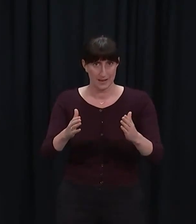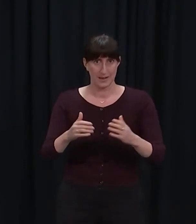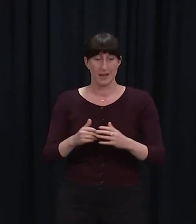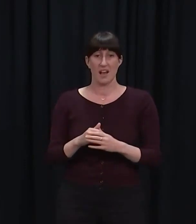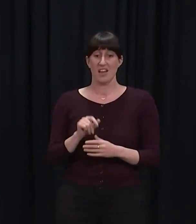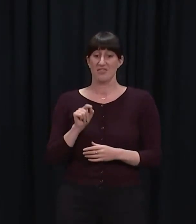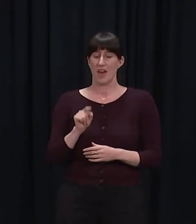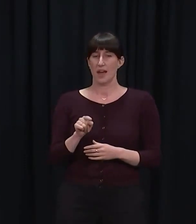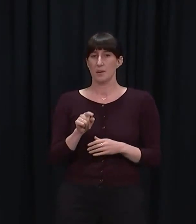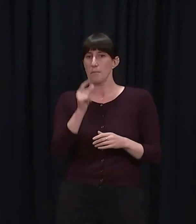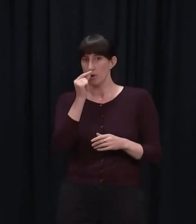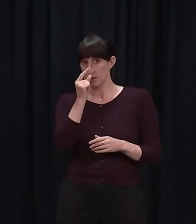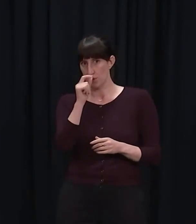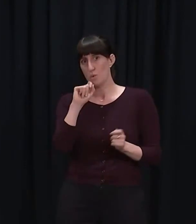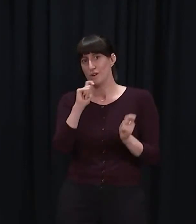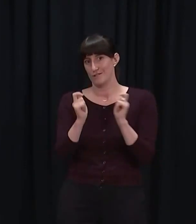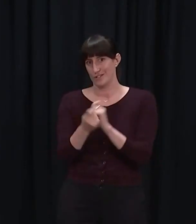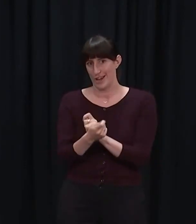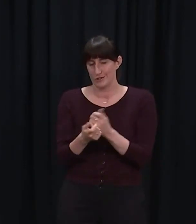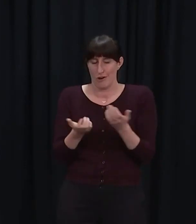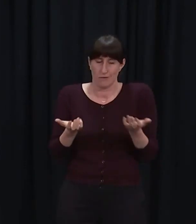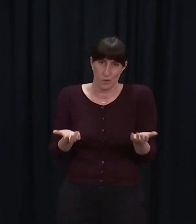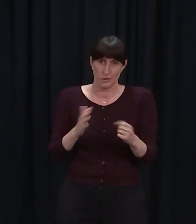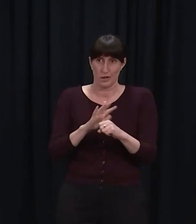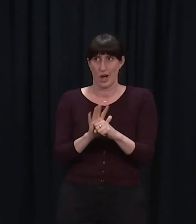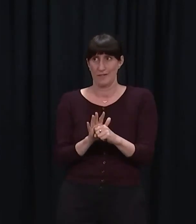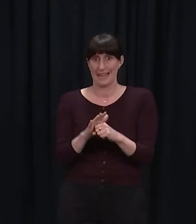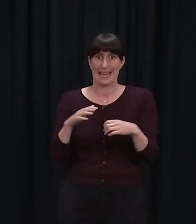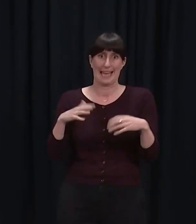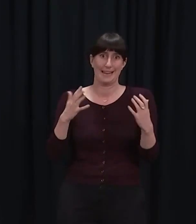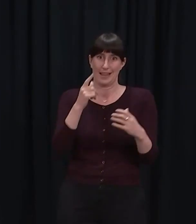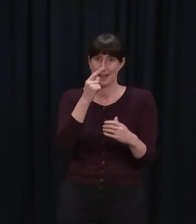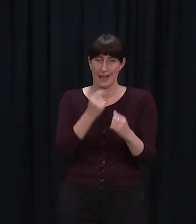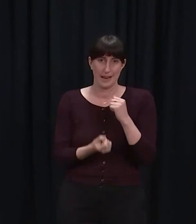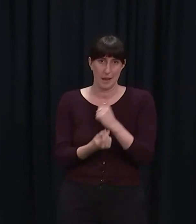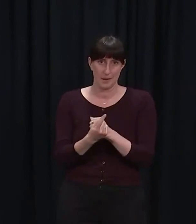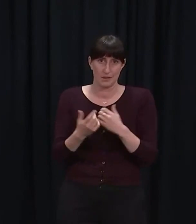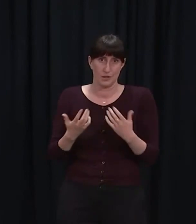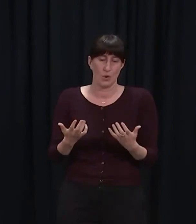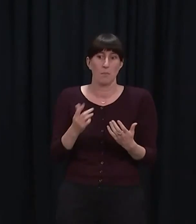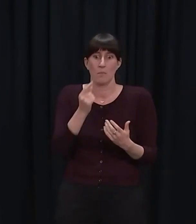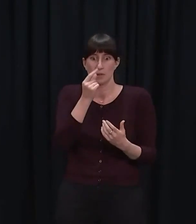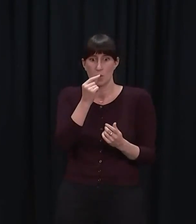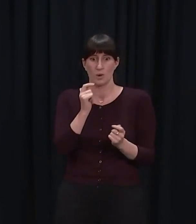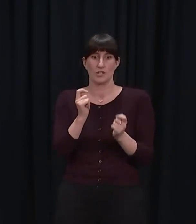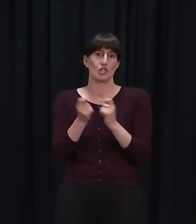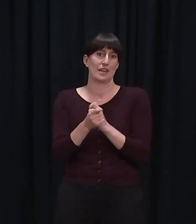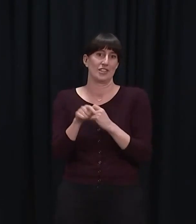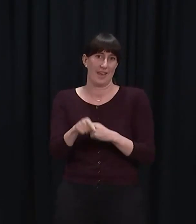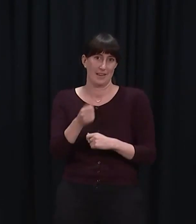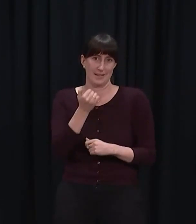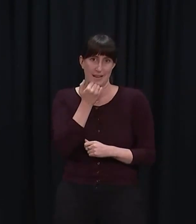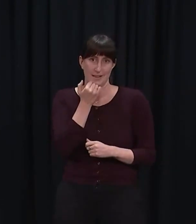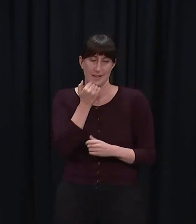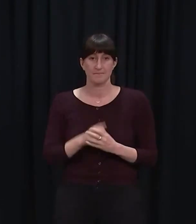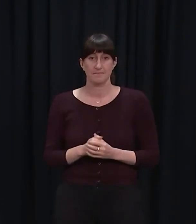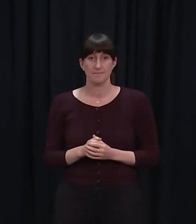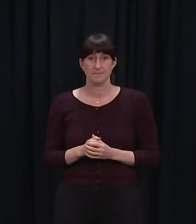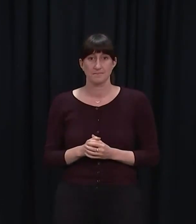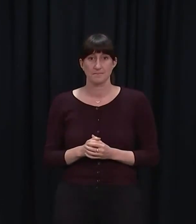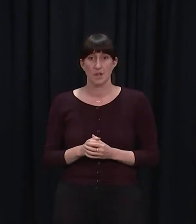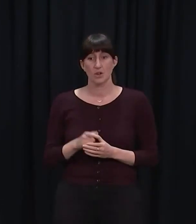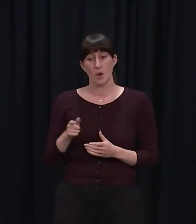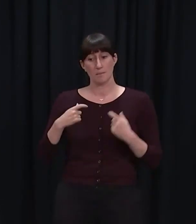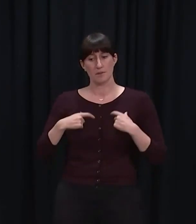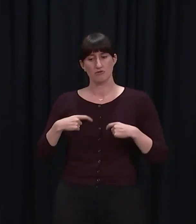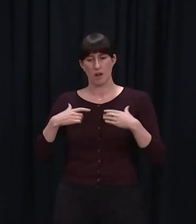date and it is subject, as all things related to COVID are, to events closer to the time. It's likely that the options that they'll be